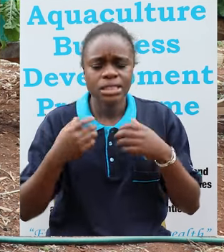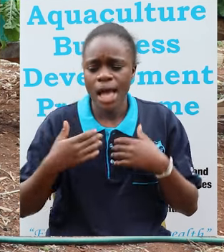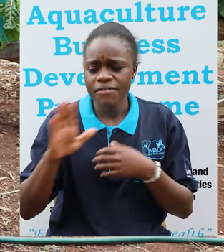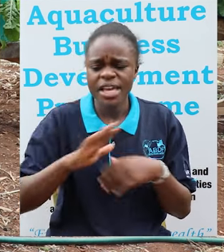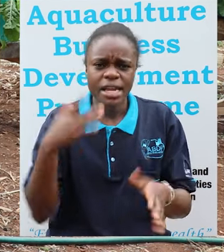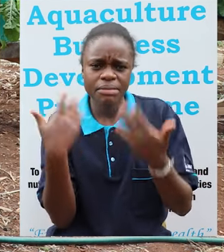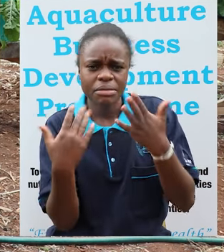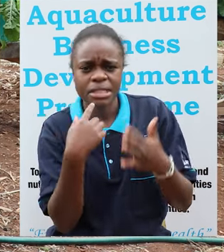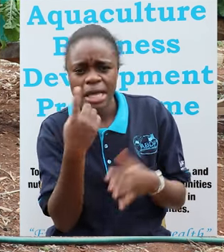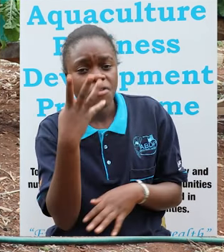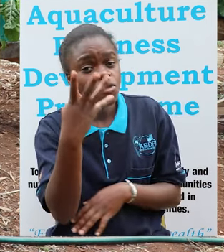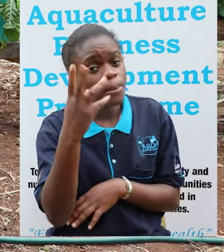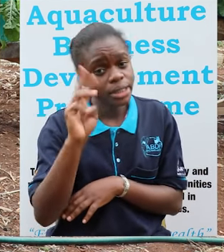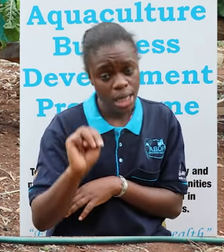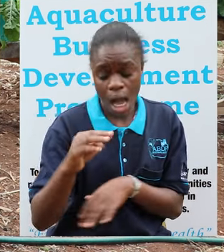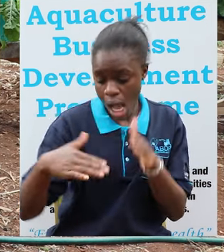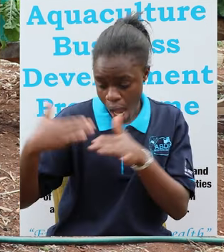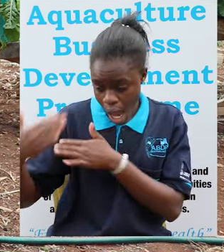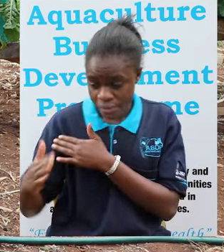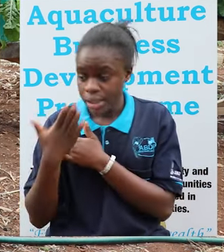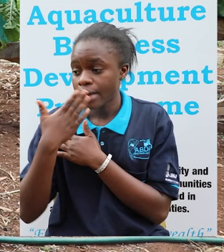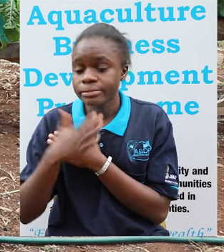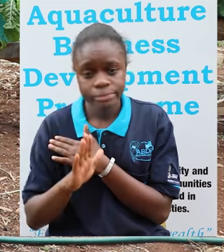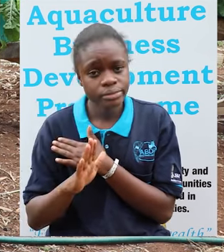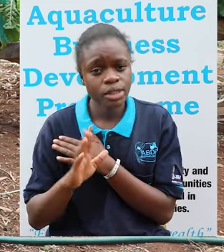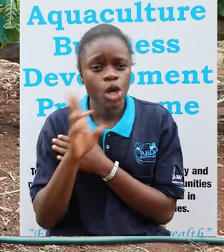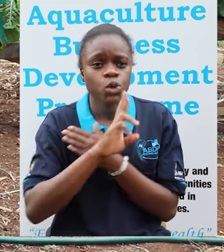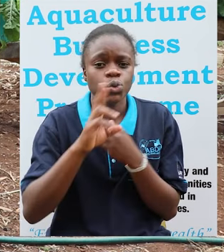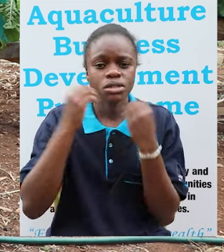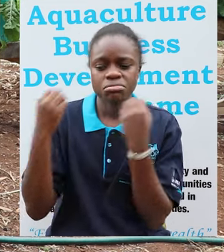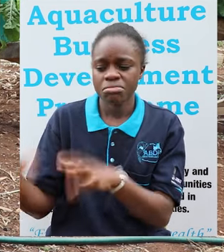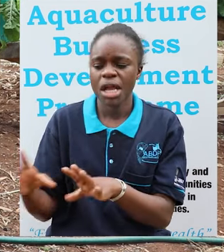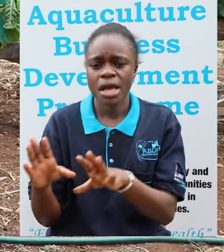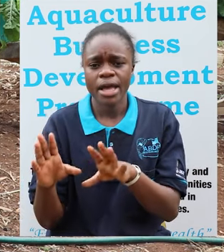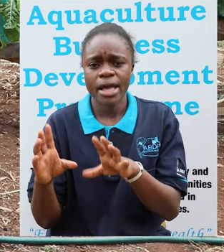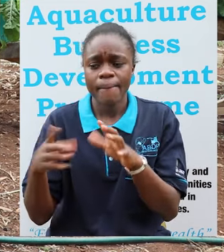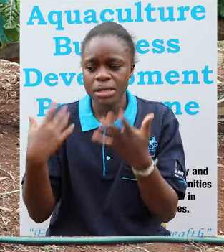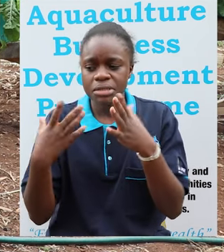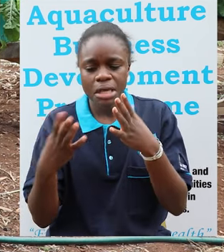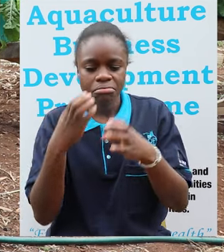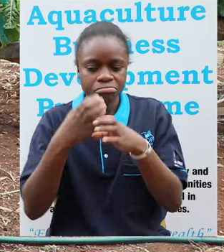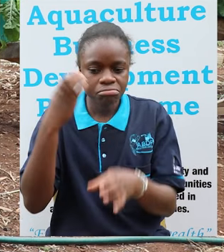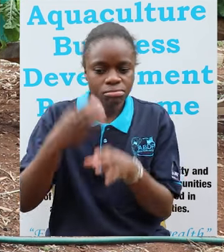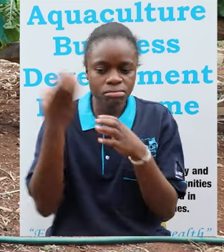a space of like 4 meters. Once that is done, you can use your waste materials to put up the